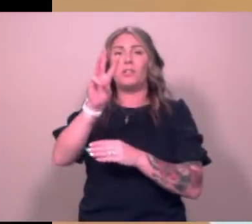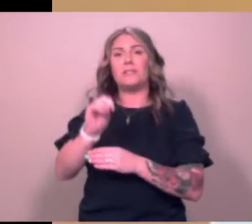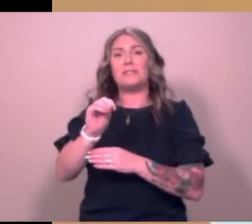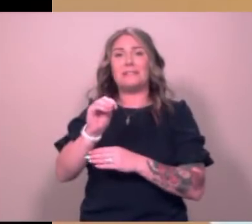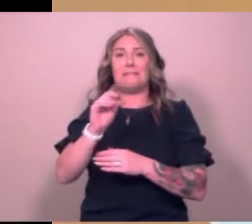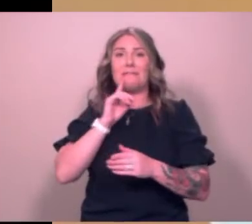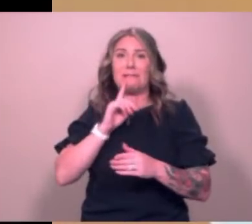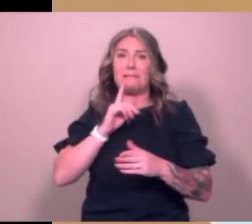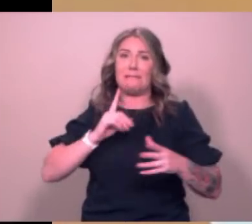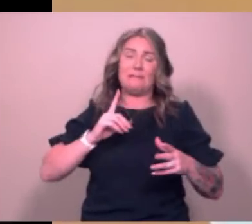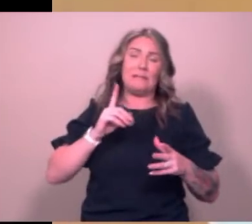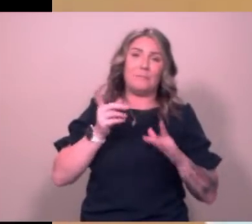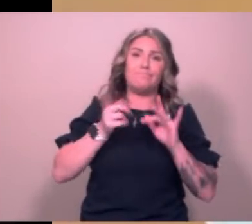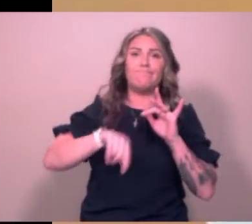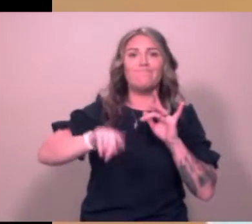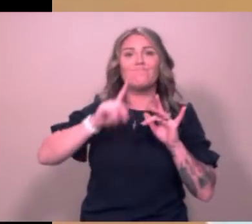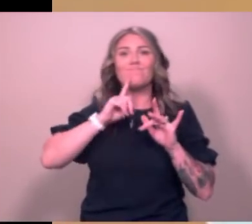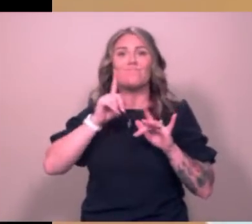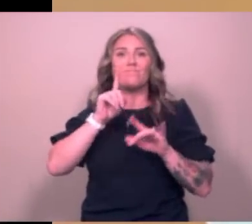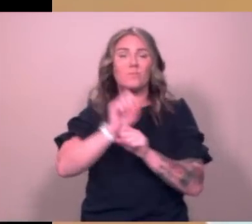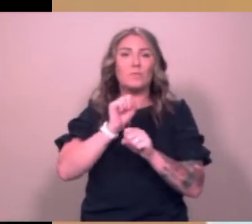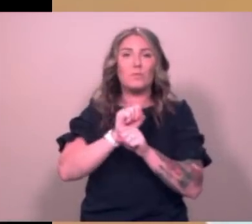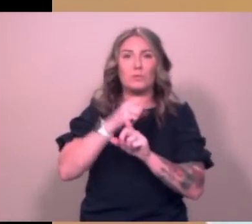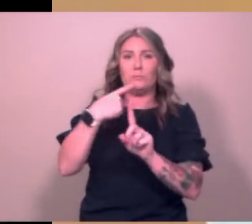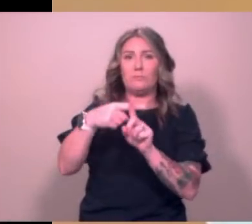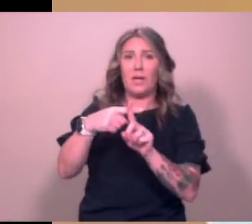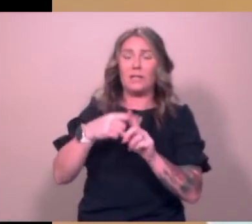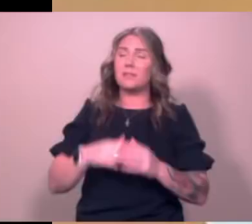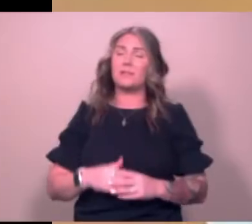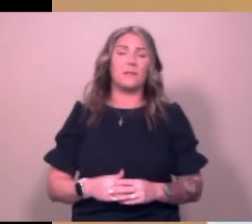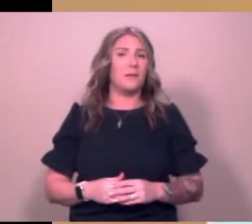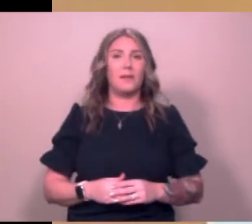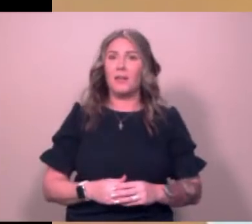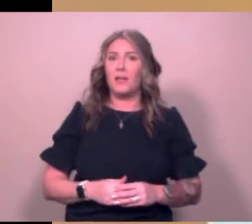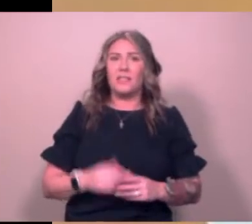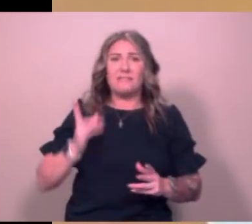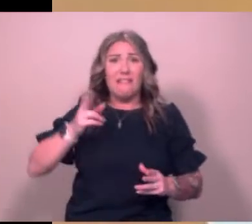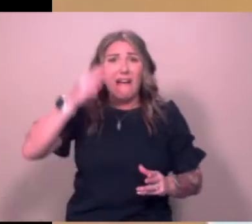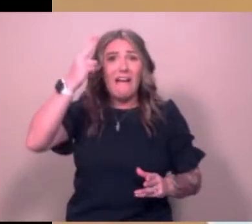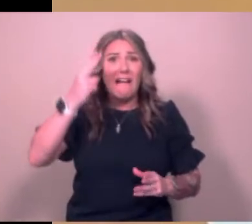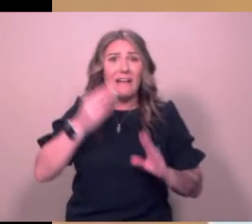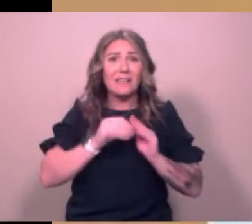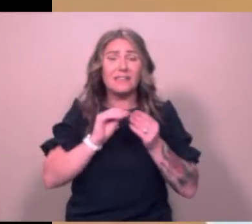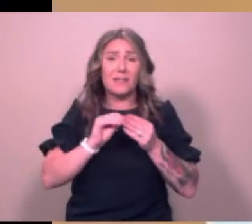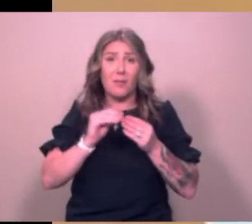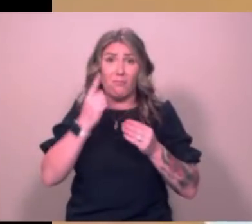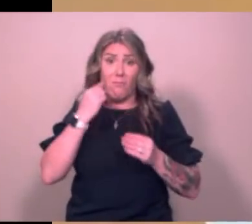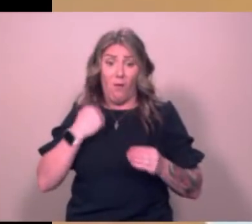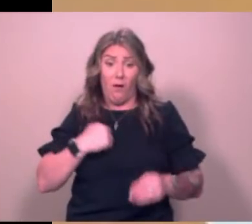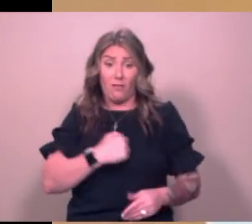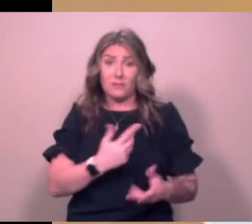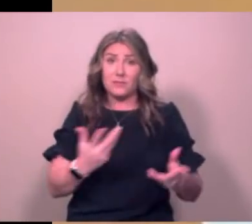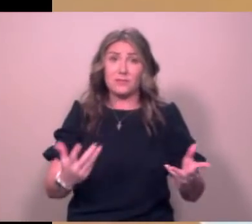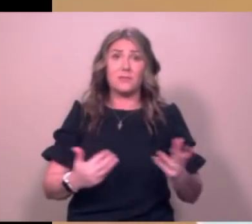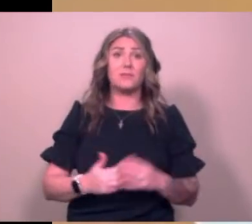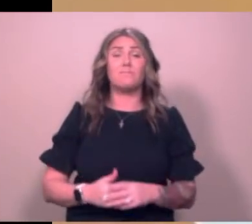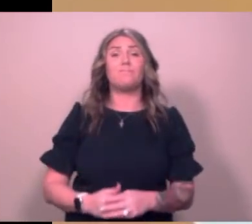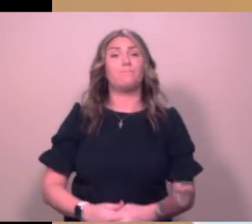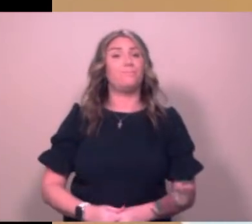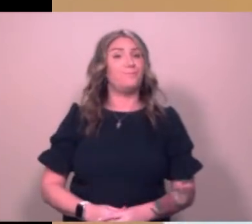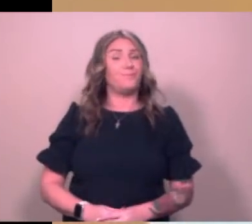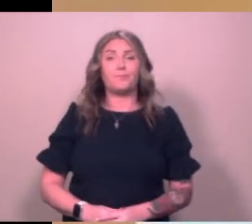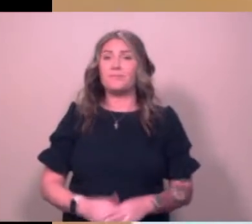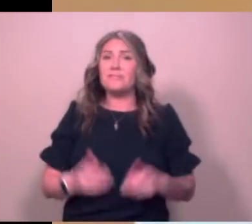out, including PUIs. That's an extremely high number for us, and so we're really